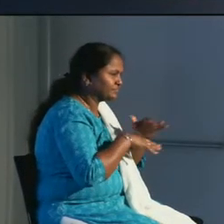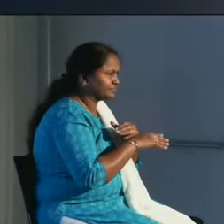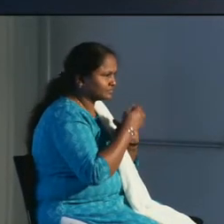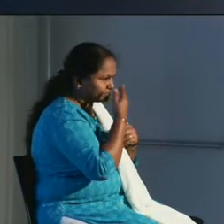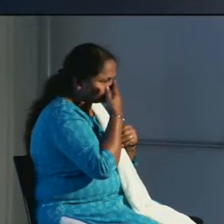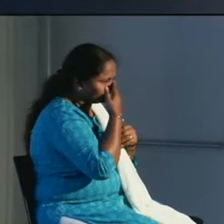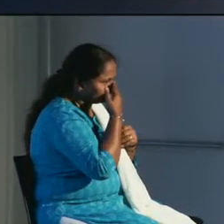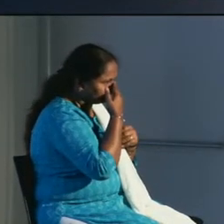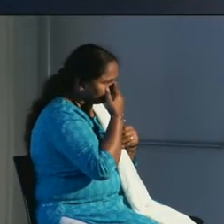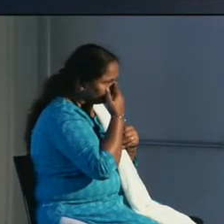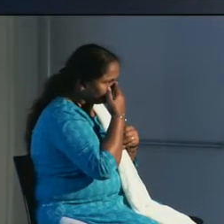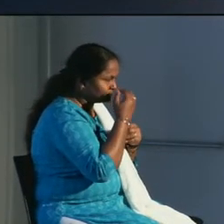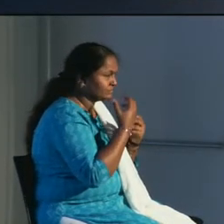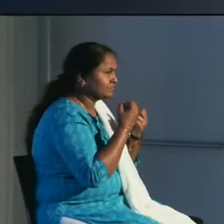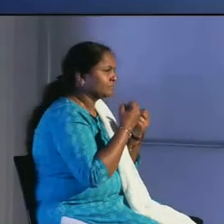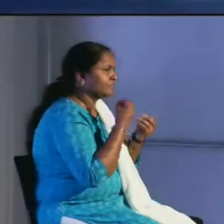of,